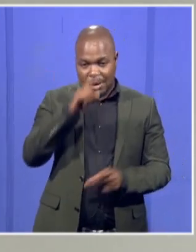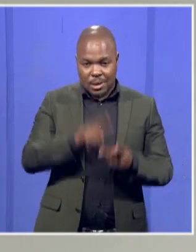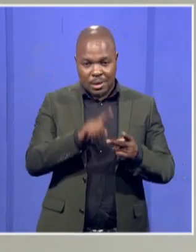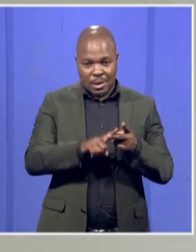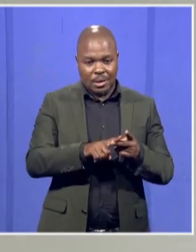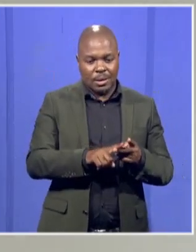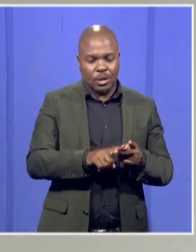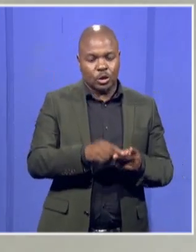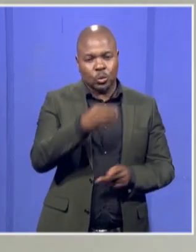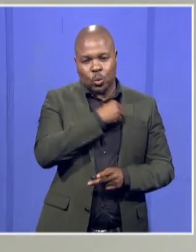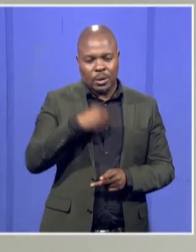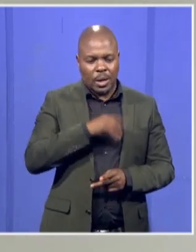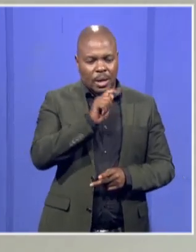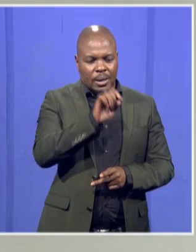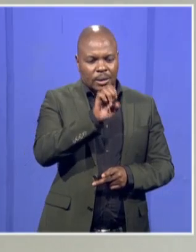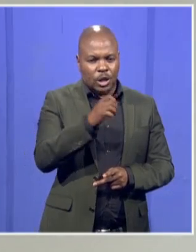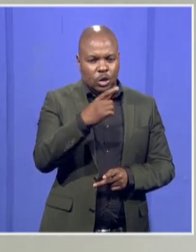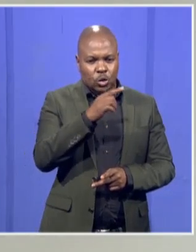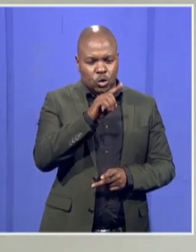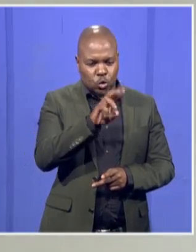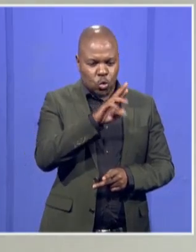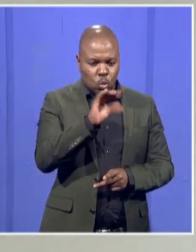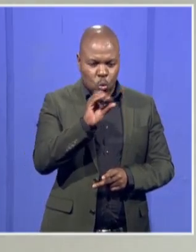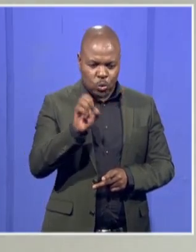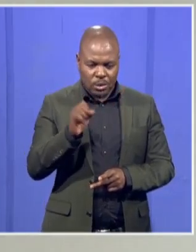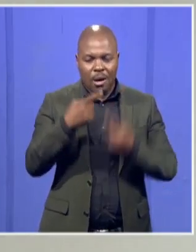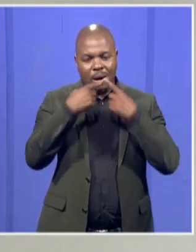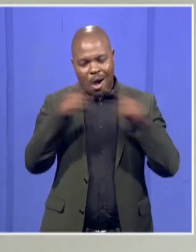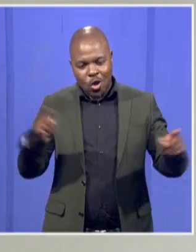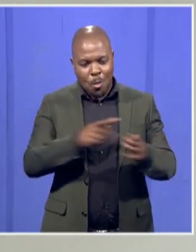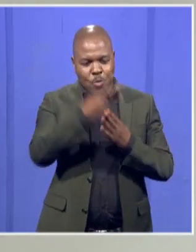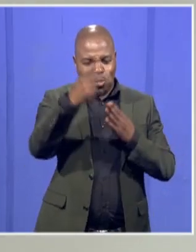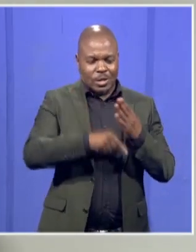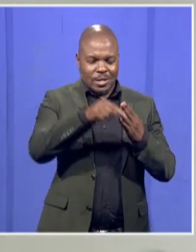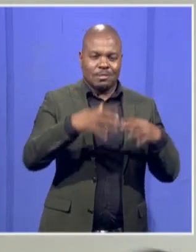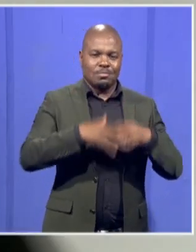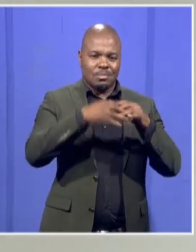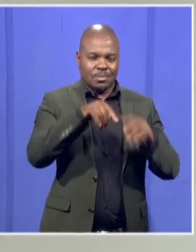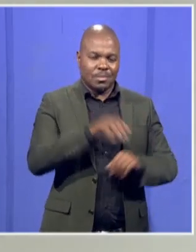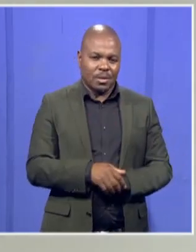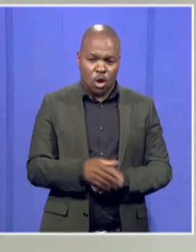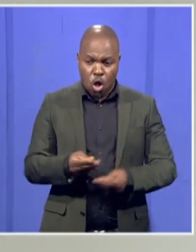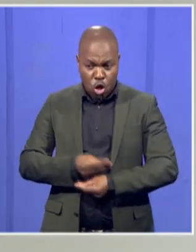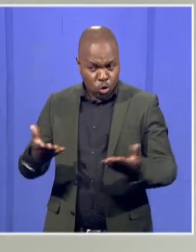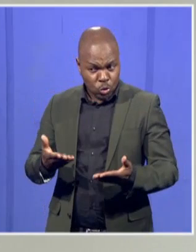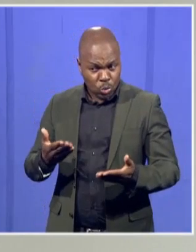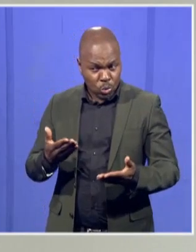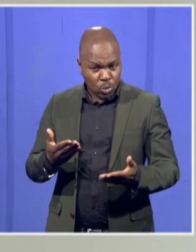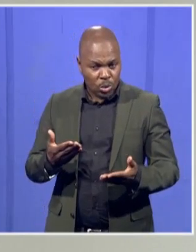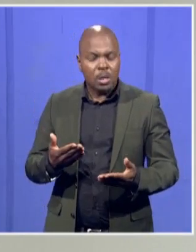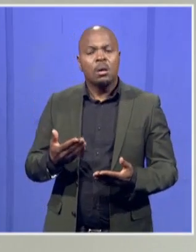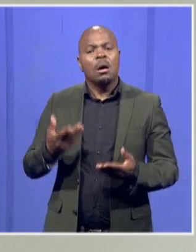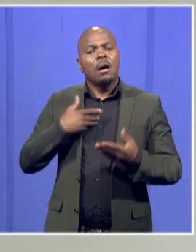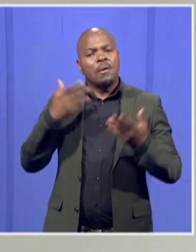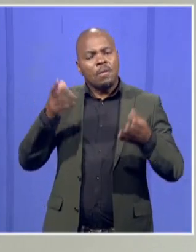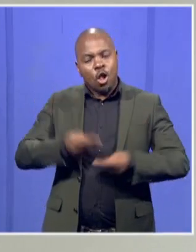Tedros announced the start of this project here, this global vaccine development project. When are you launching it? We will launch it in